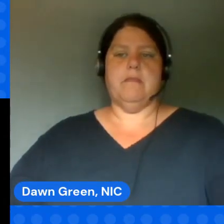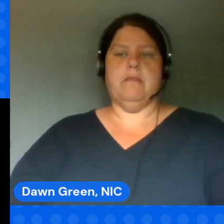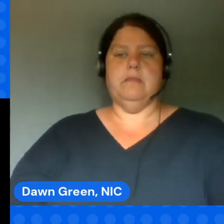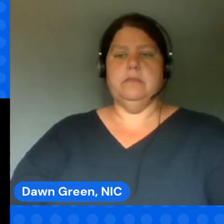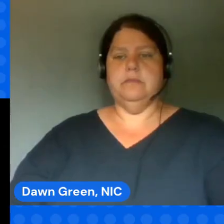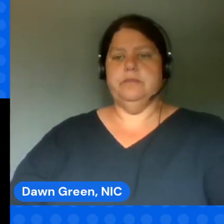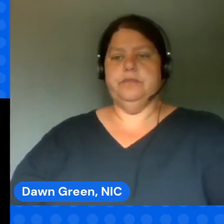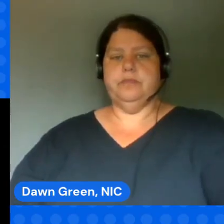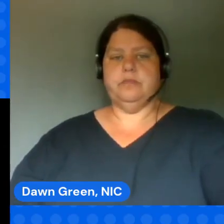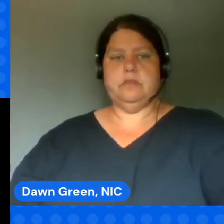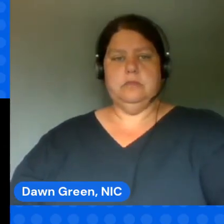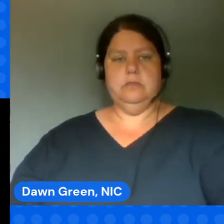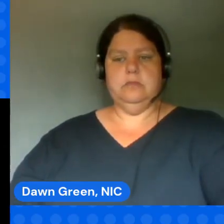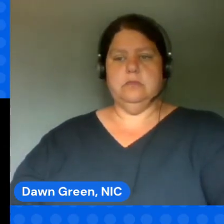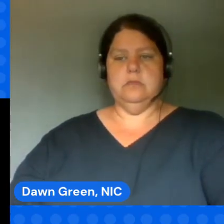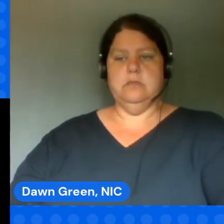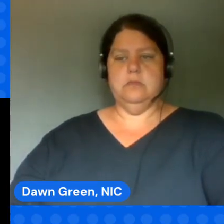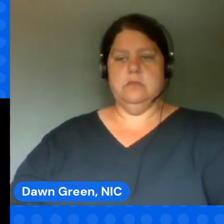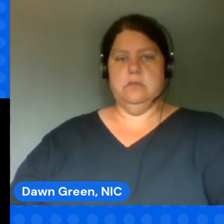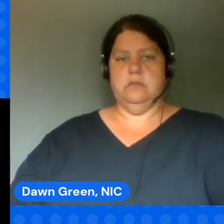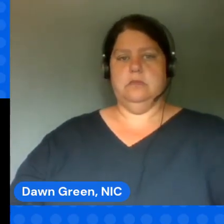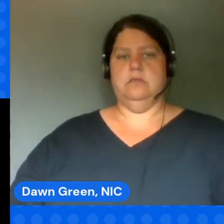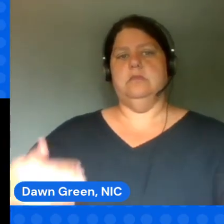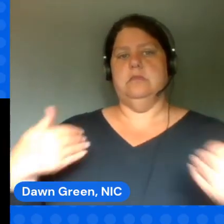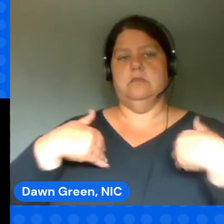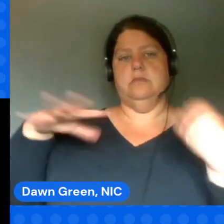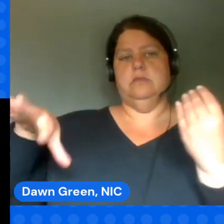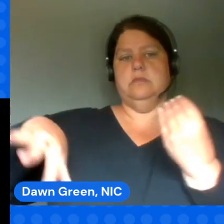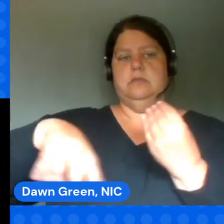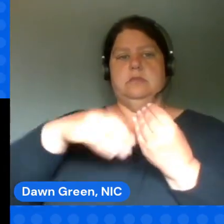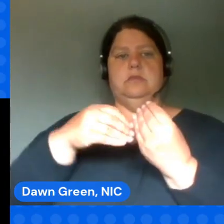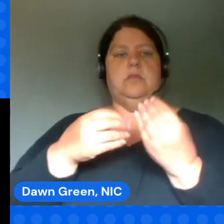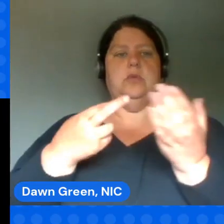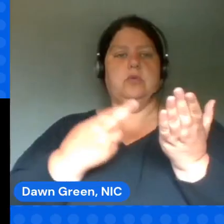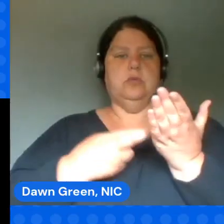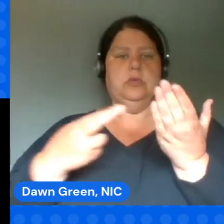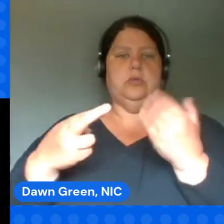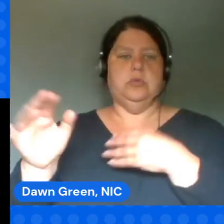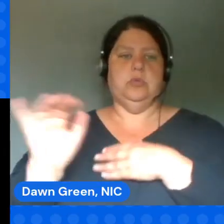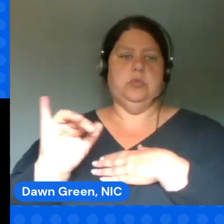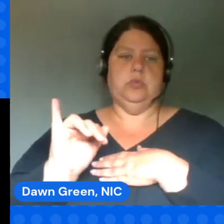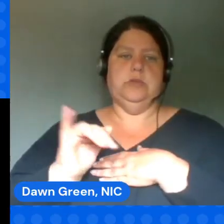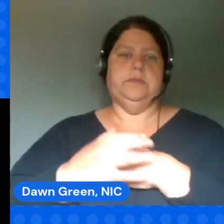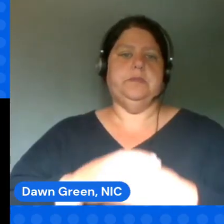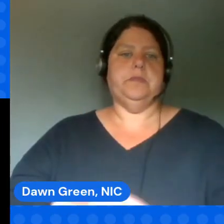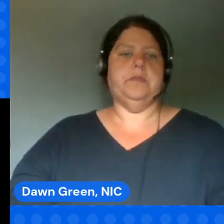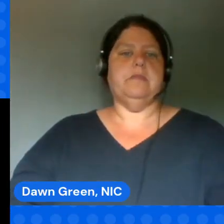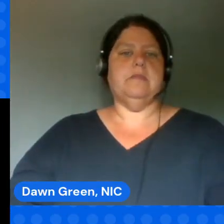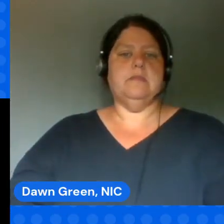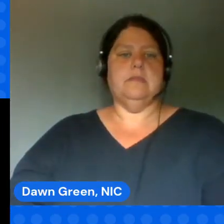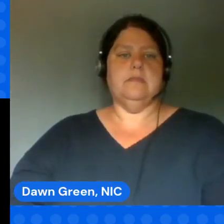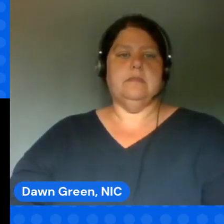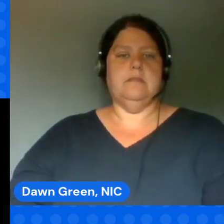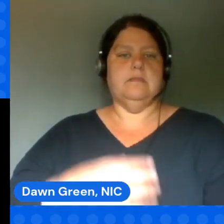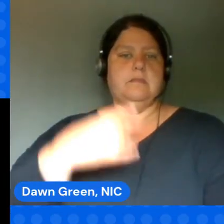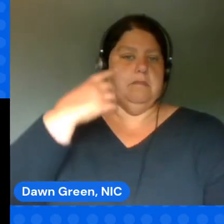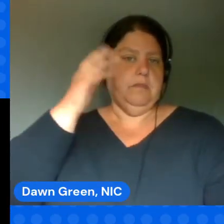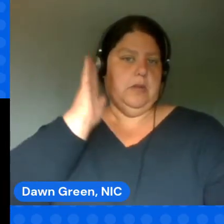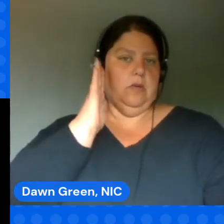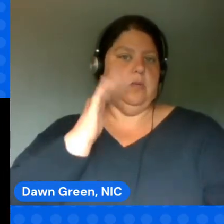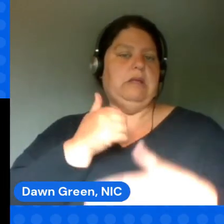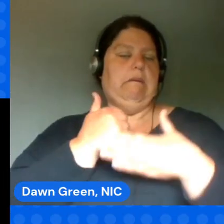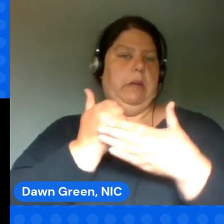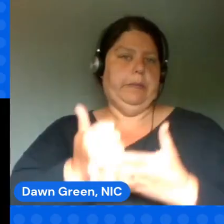All right, and so there's some additional resources as well that can kind of help to make this